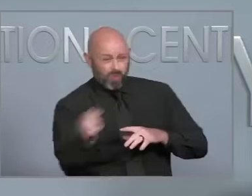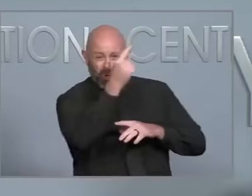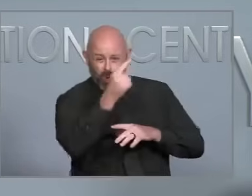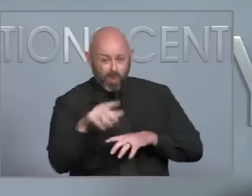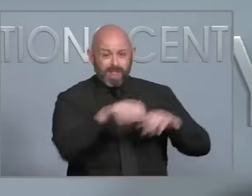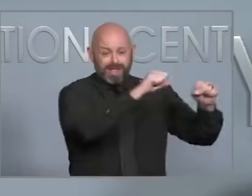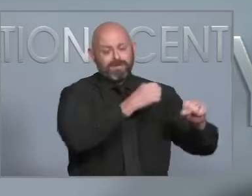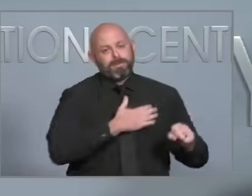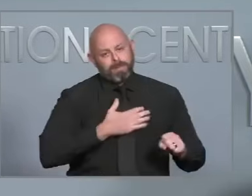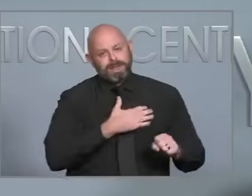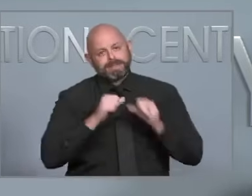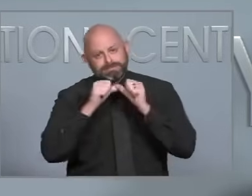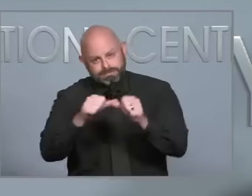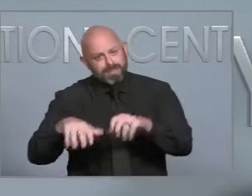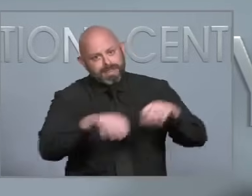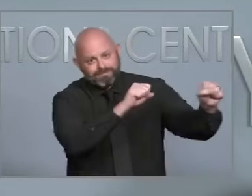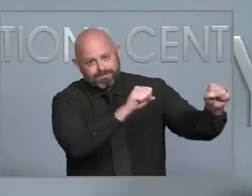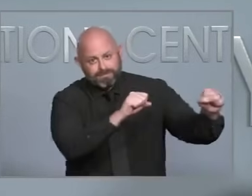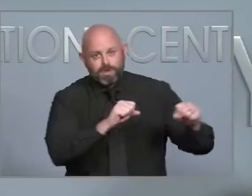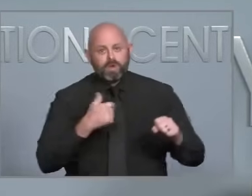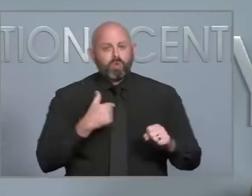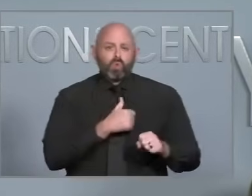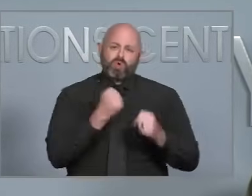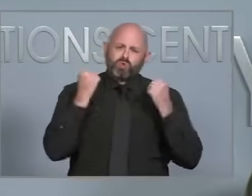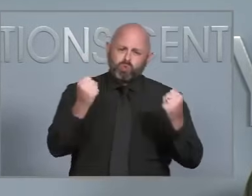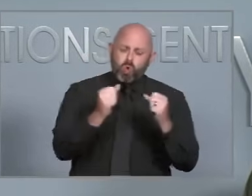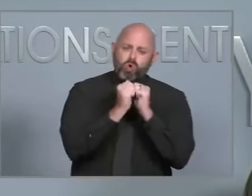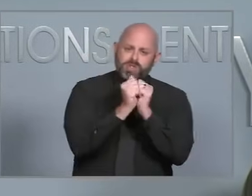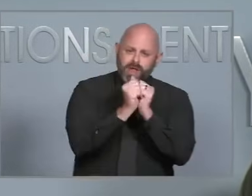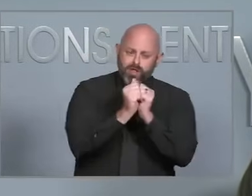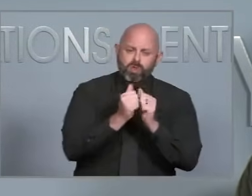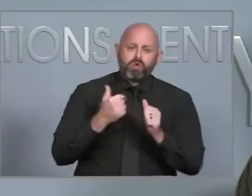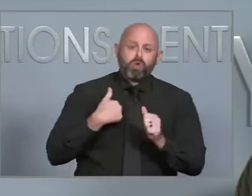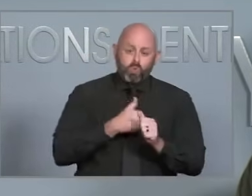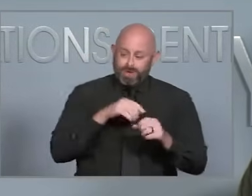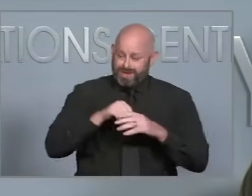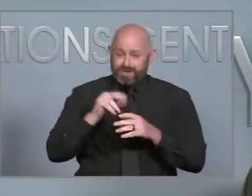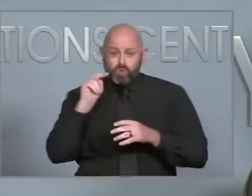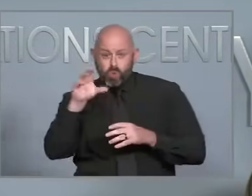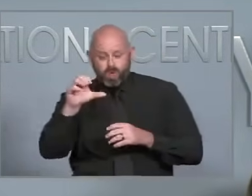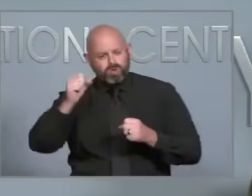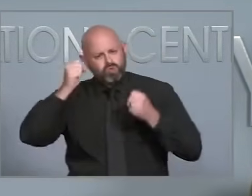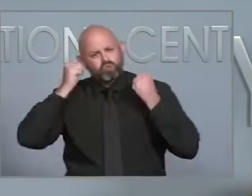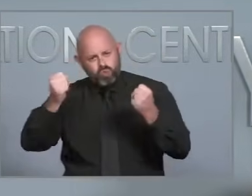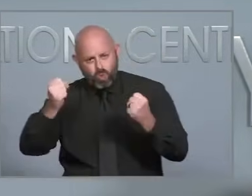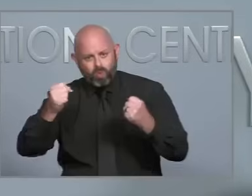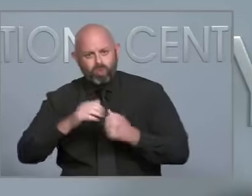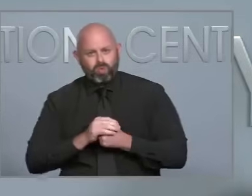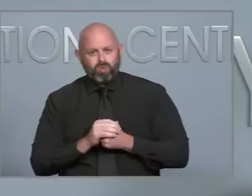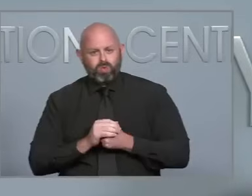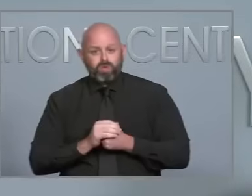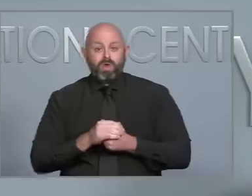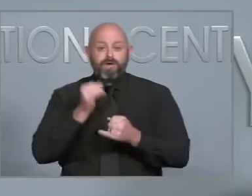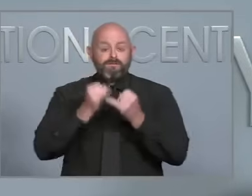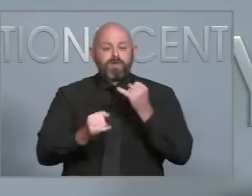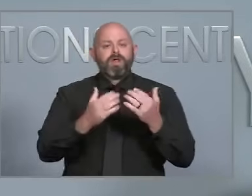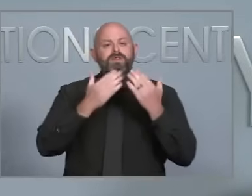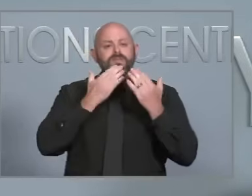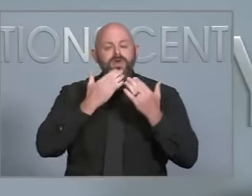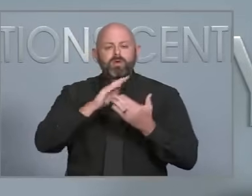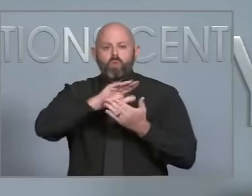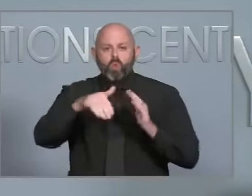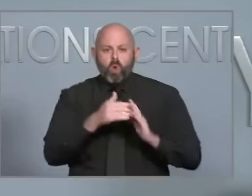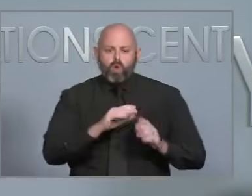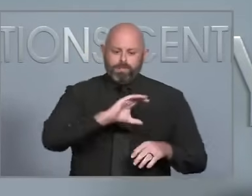disaster or major event, we are stronger together and make for more resilient communities. Finally, I'd like to say thank you to the dedicated and